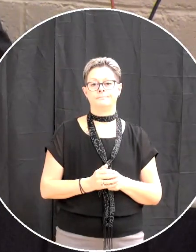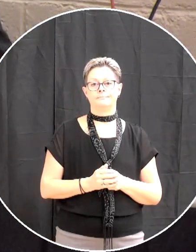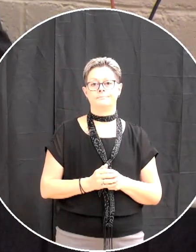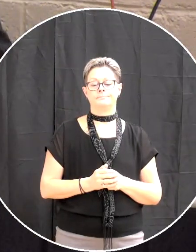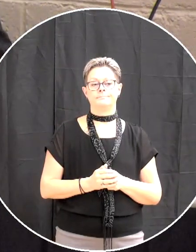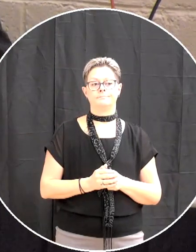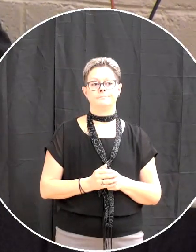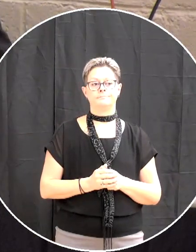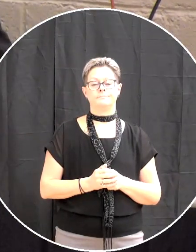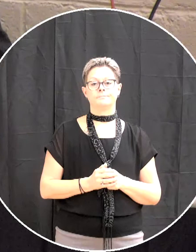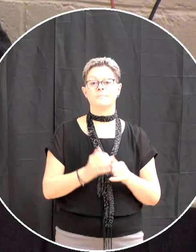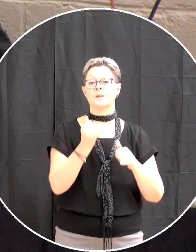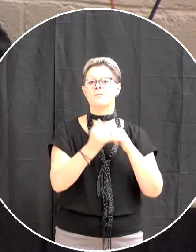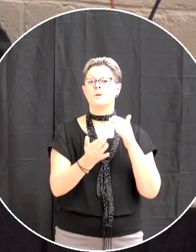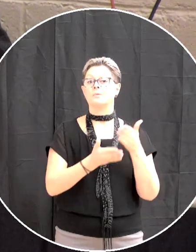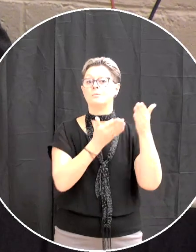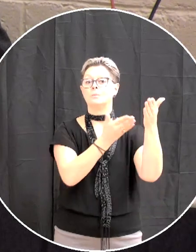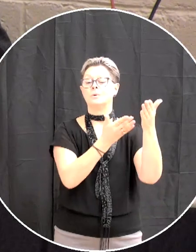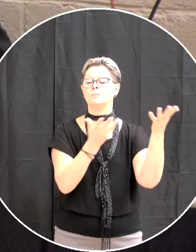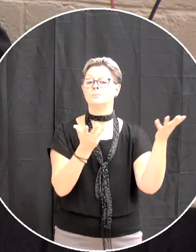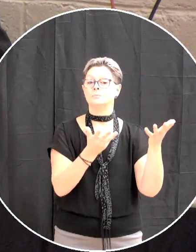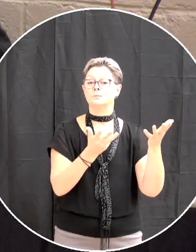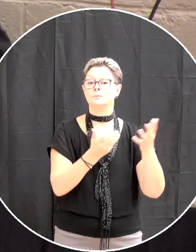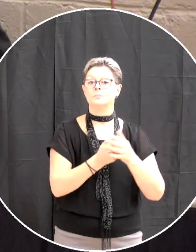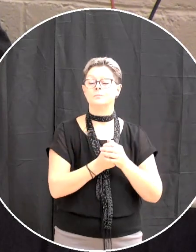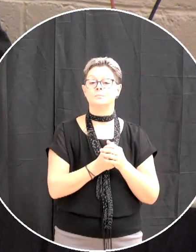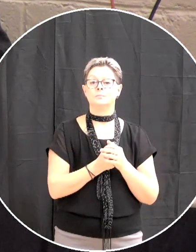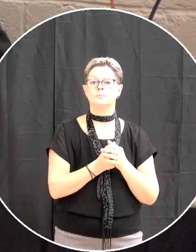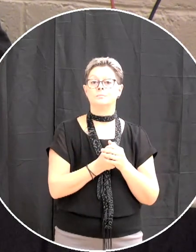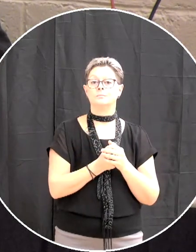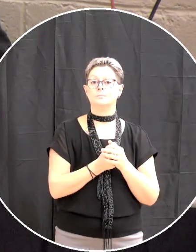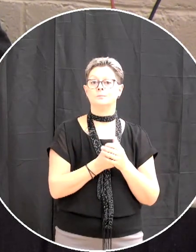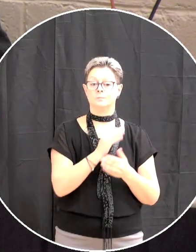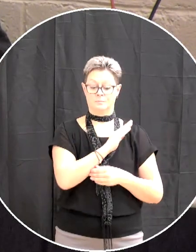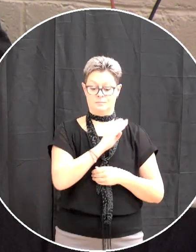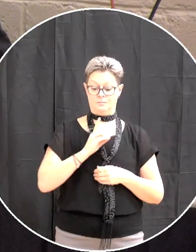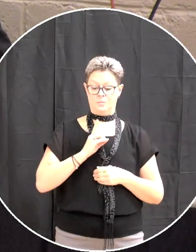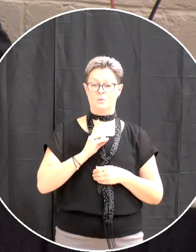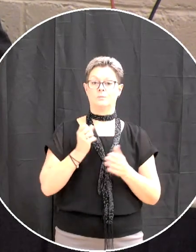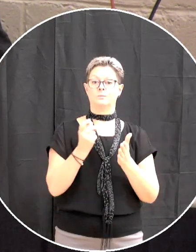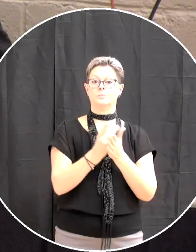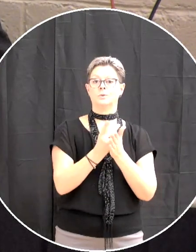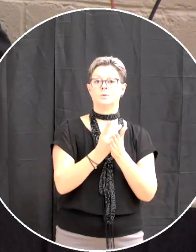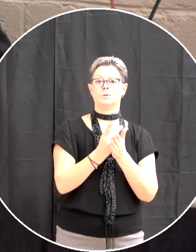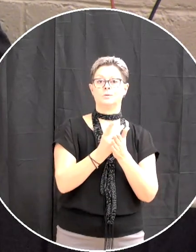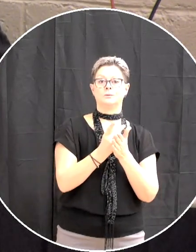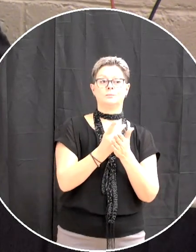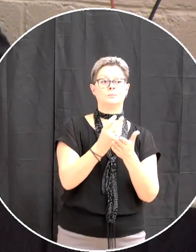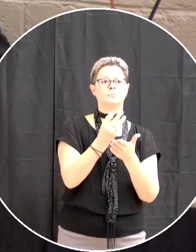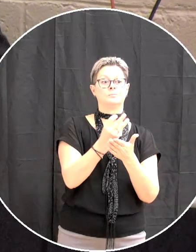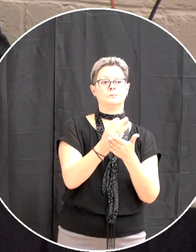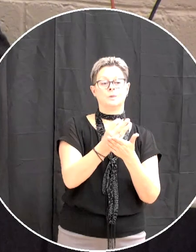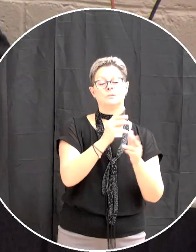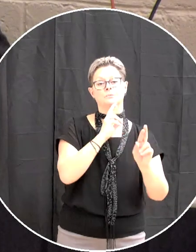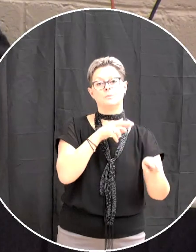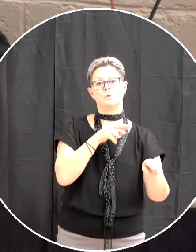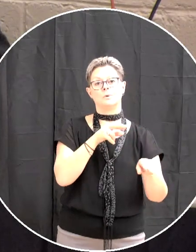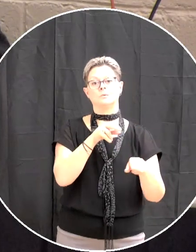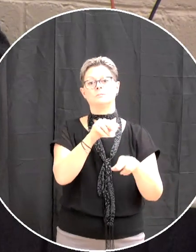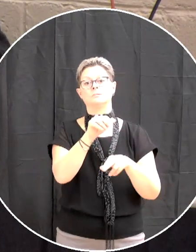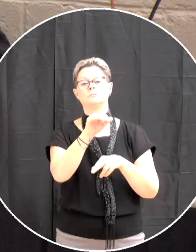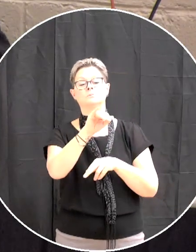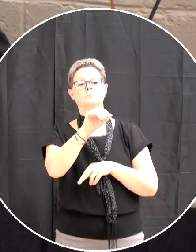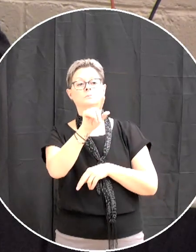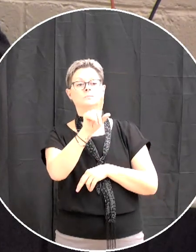And the final motion is the board approve the Finance and Operations Committee report of November 10th, 2020 as